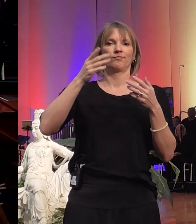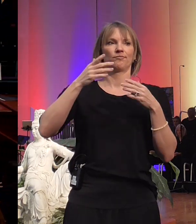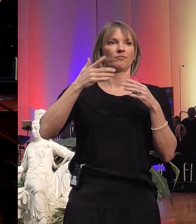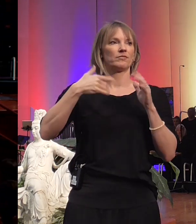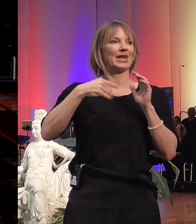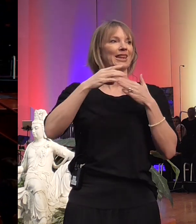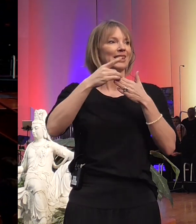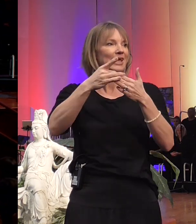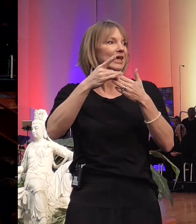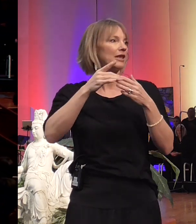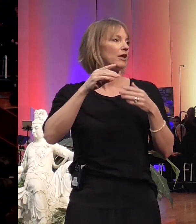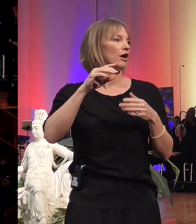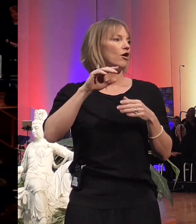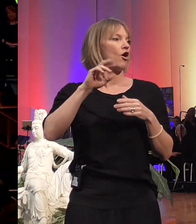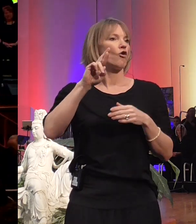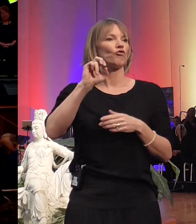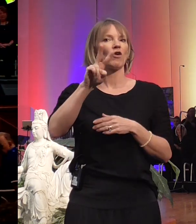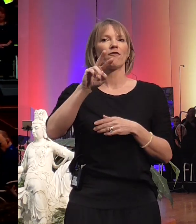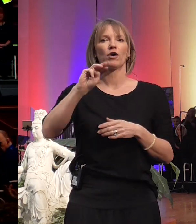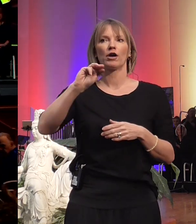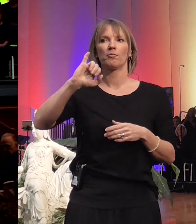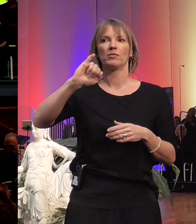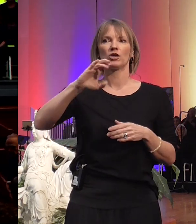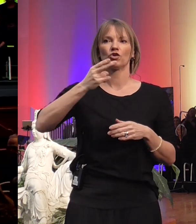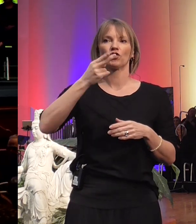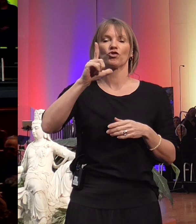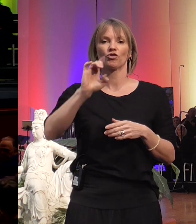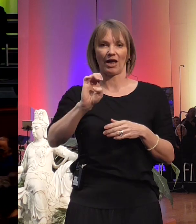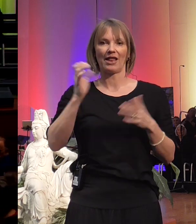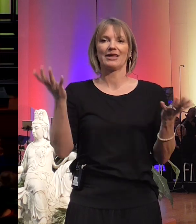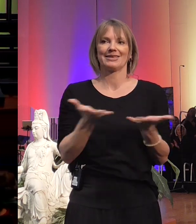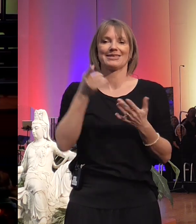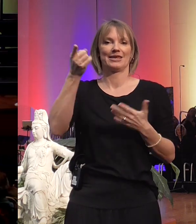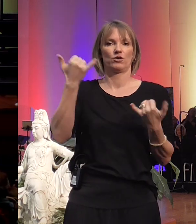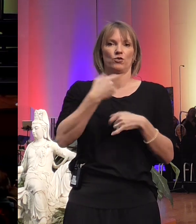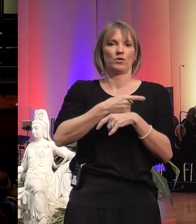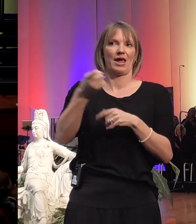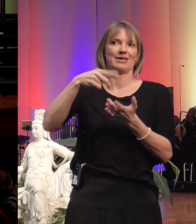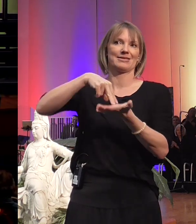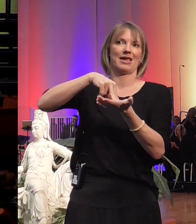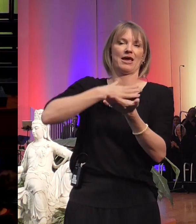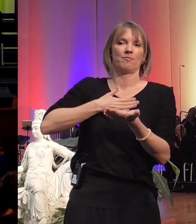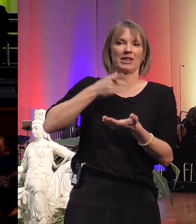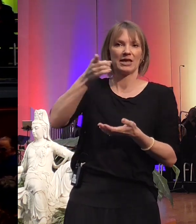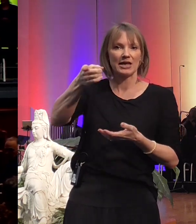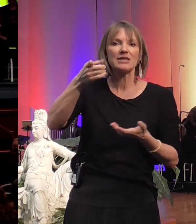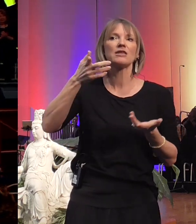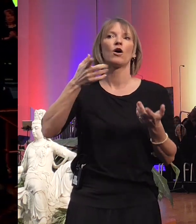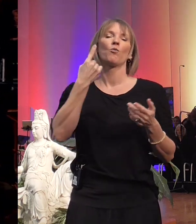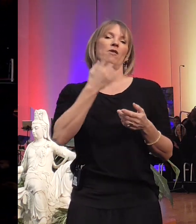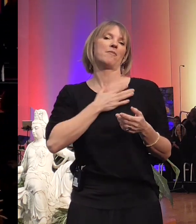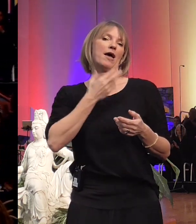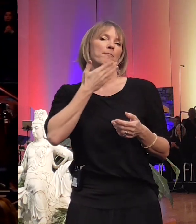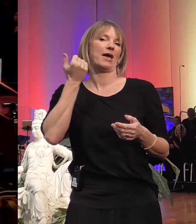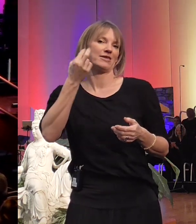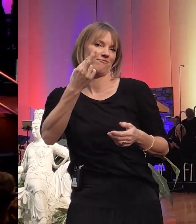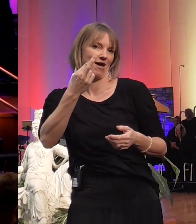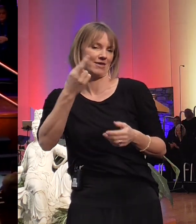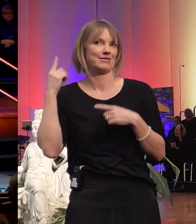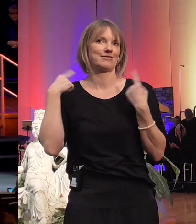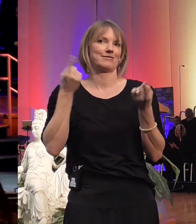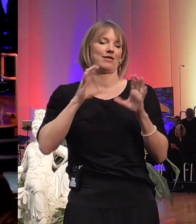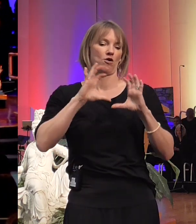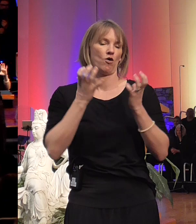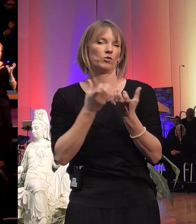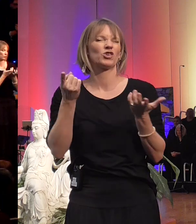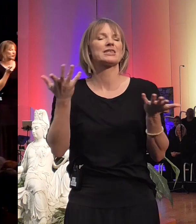is Reverend Michelle Ariano. And would you stand and say hi to everyone, Michelle? We're so glad you're here. She also happens to be one of my best friends in the world, so it's